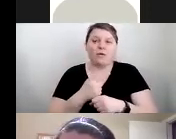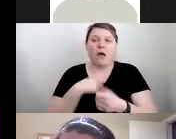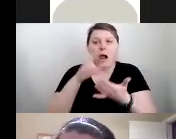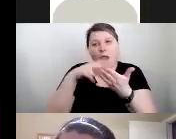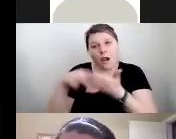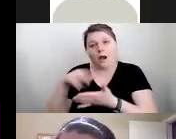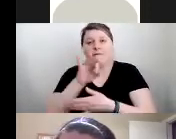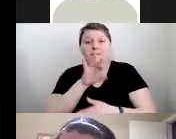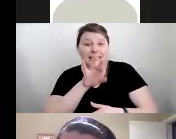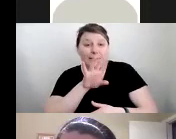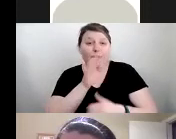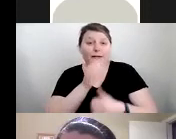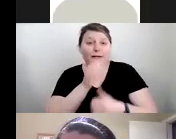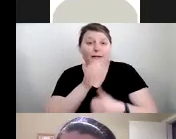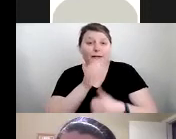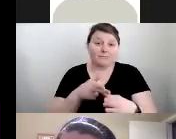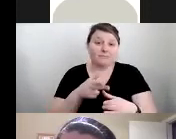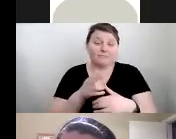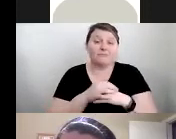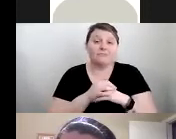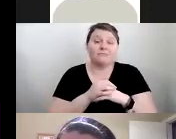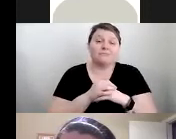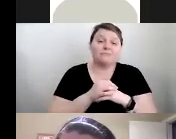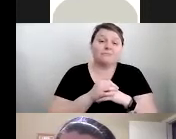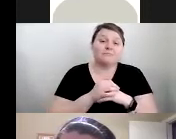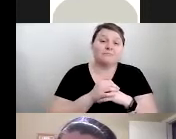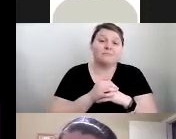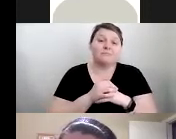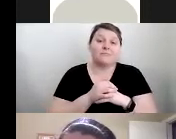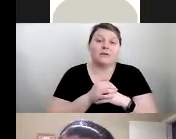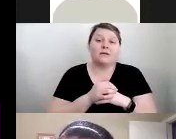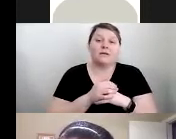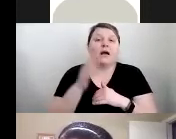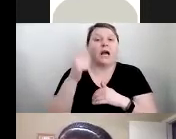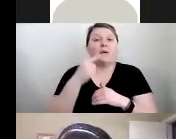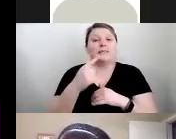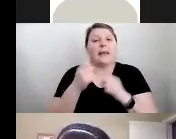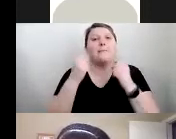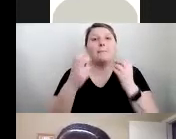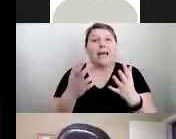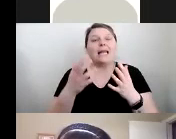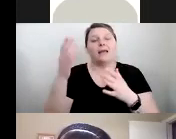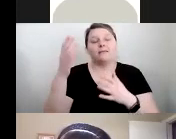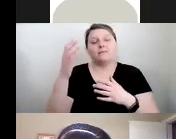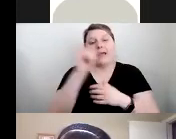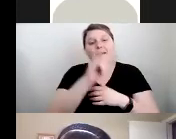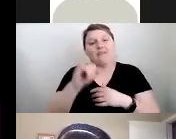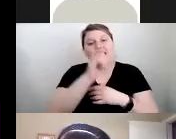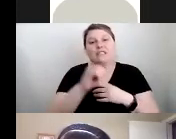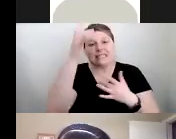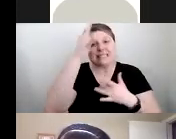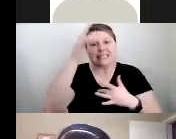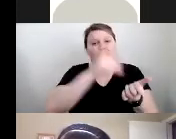Facebook of everybody who gets in. And there's always overrepresented would be infectious diseases physicians. And then after that,